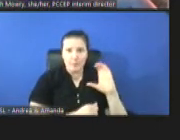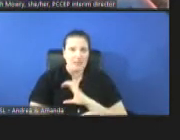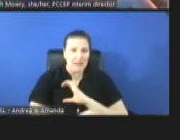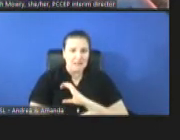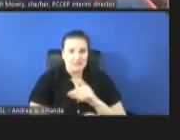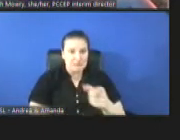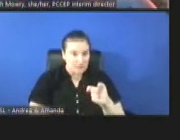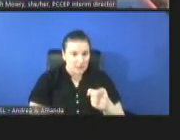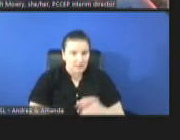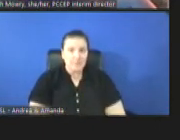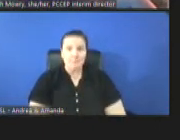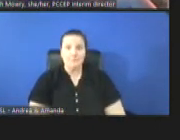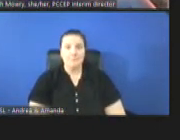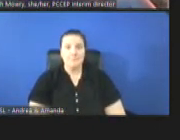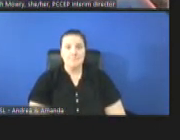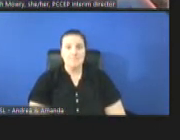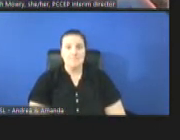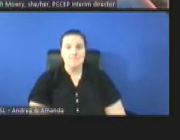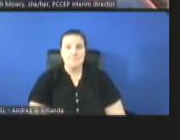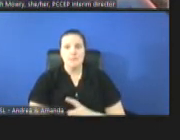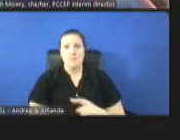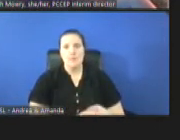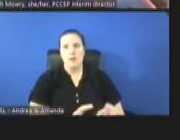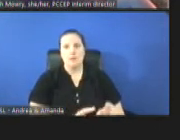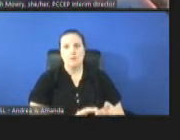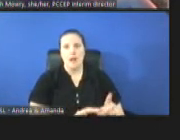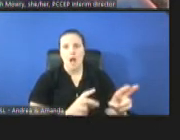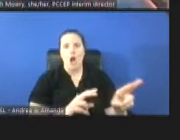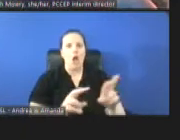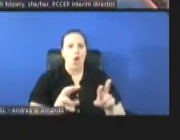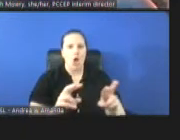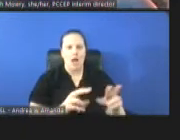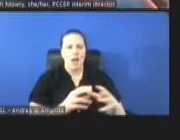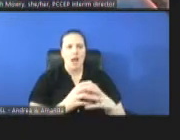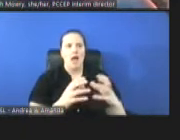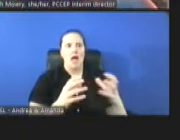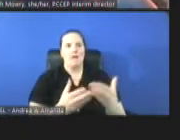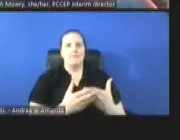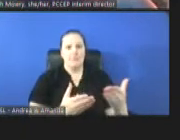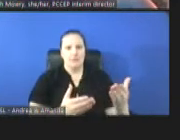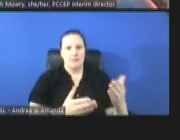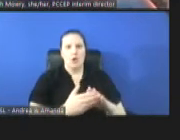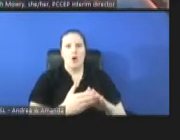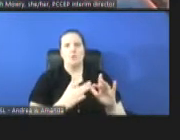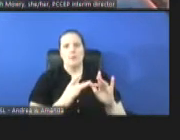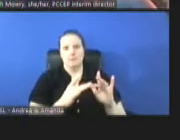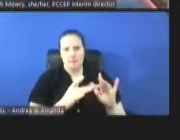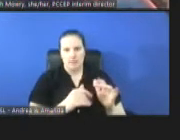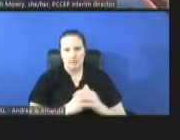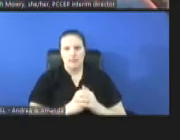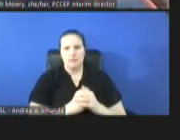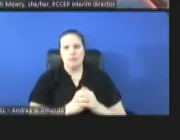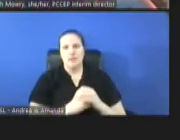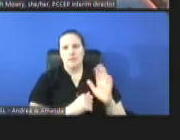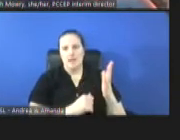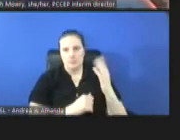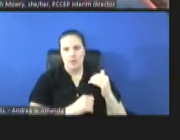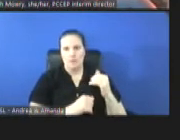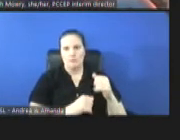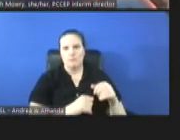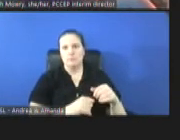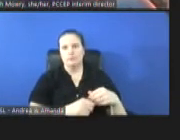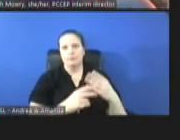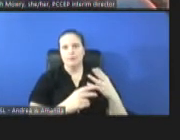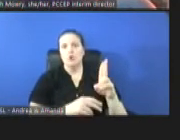all right? But I have been looking at a lot of things on the website, and that's why I brought up the United States